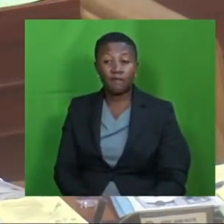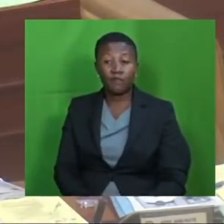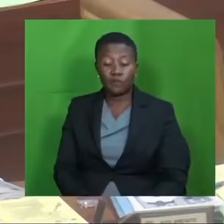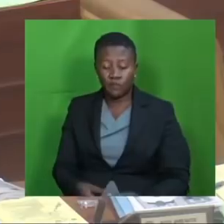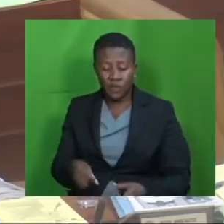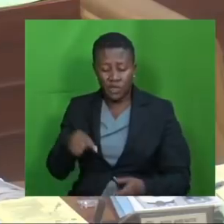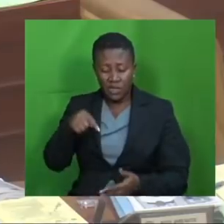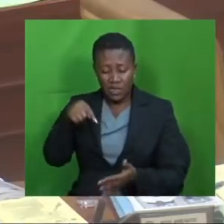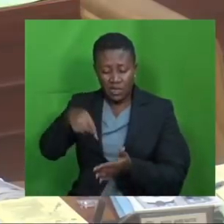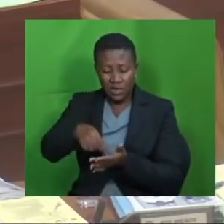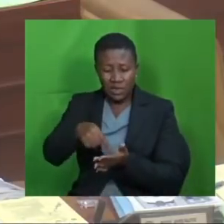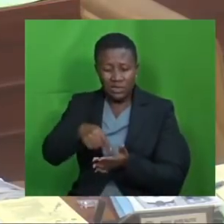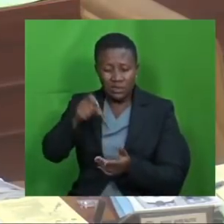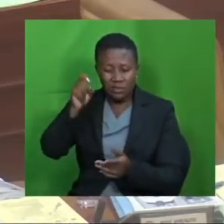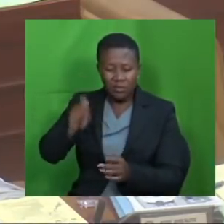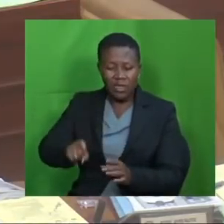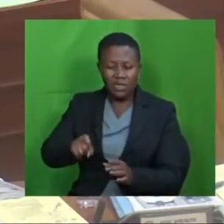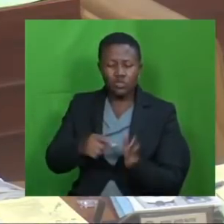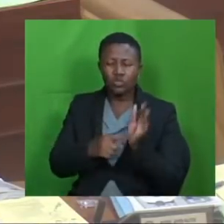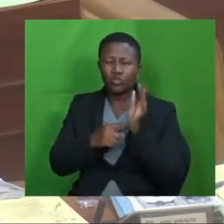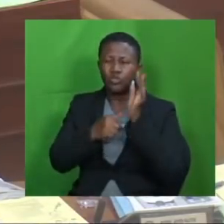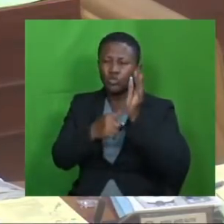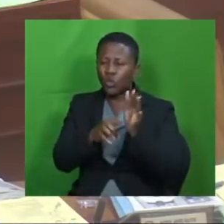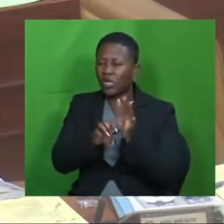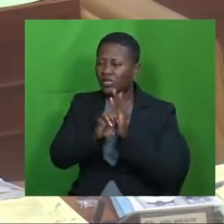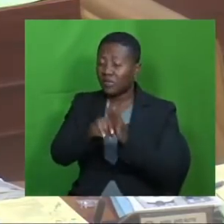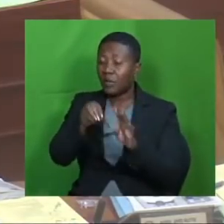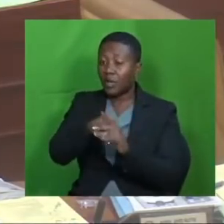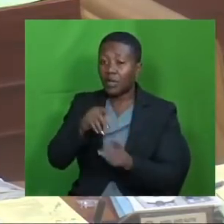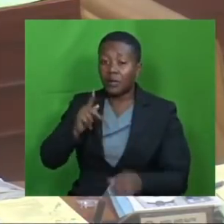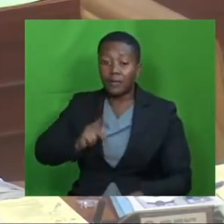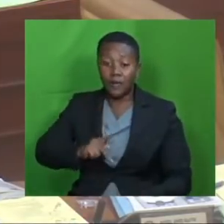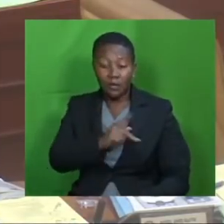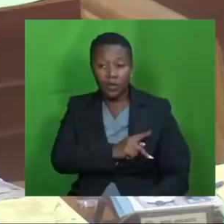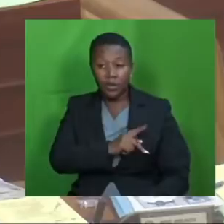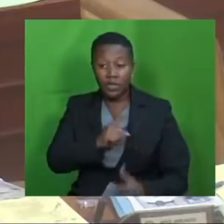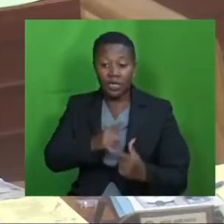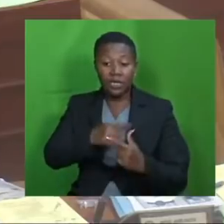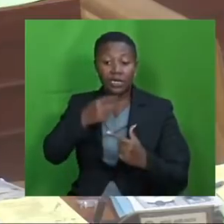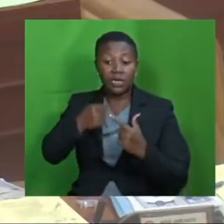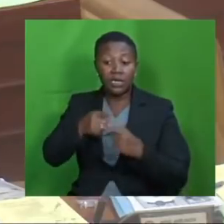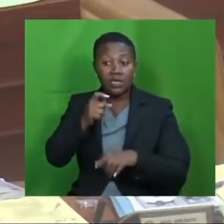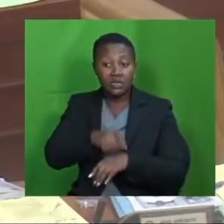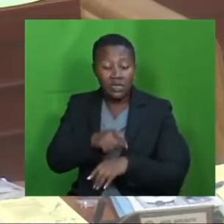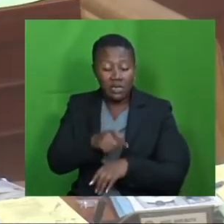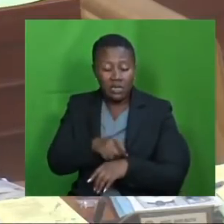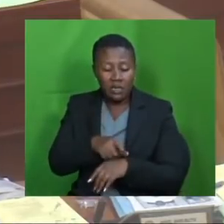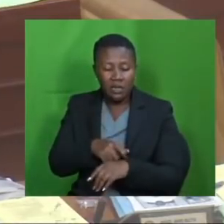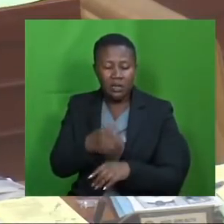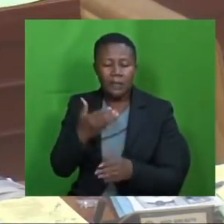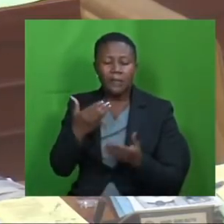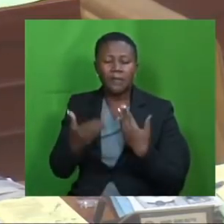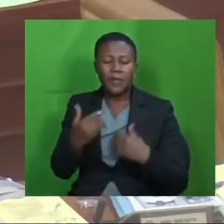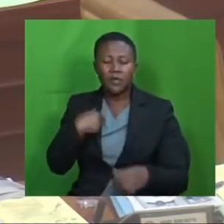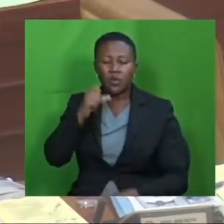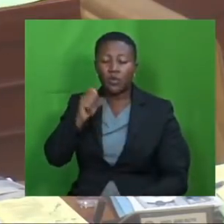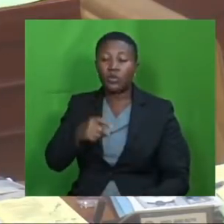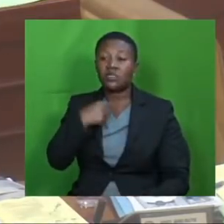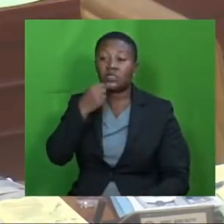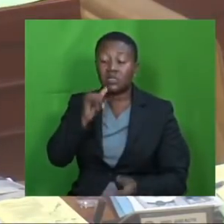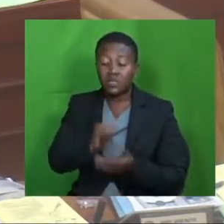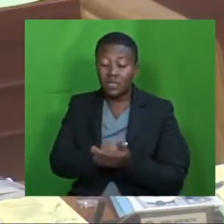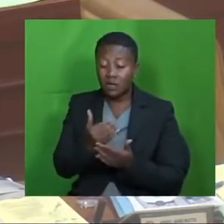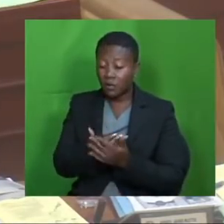a beginning for this parliament, that next time, maybe as a rule of thumb, we should say that before any tax policy